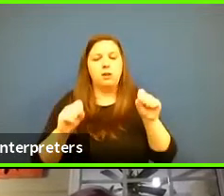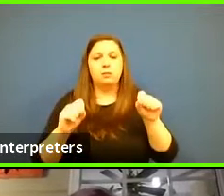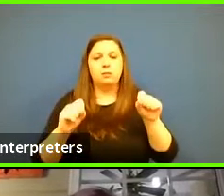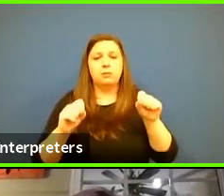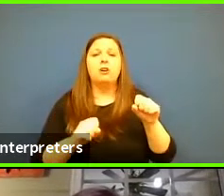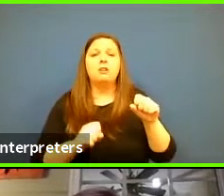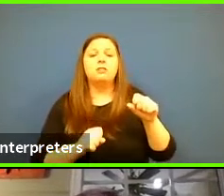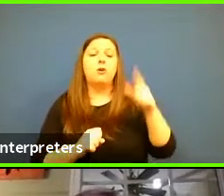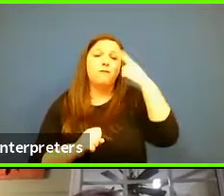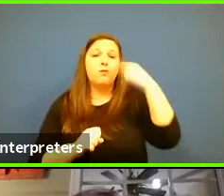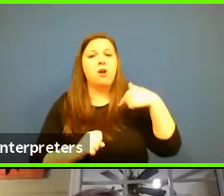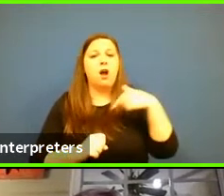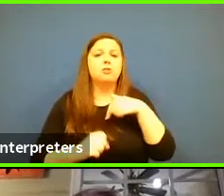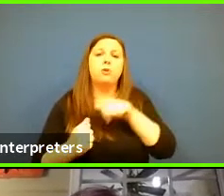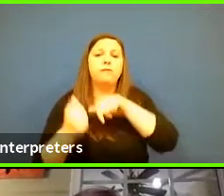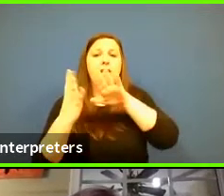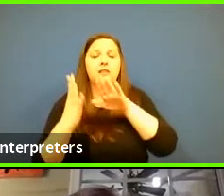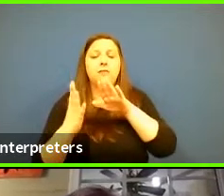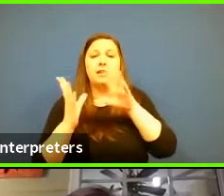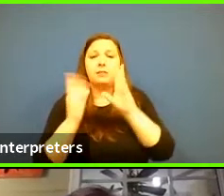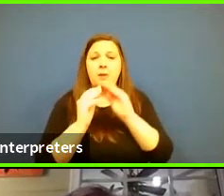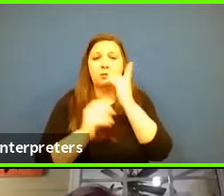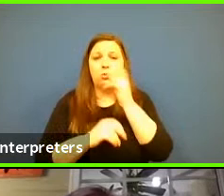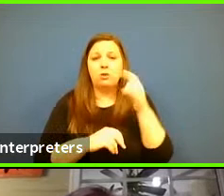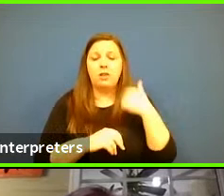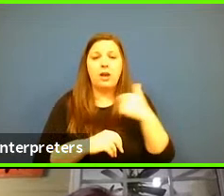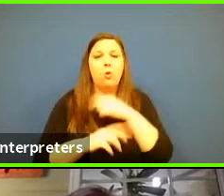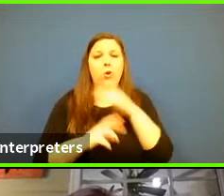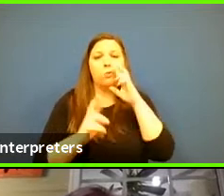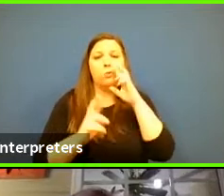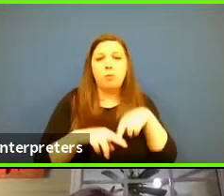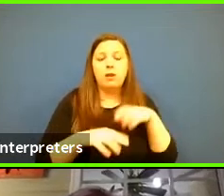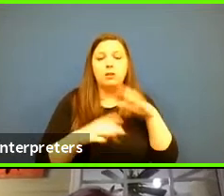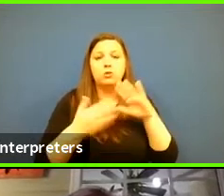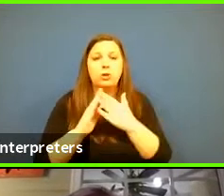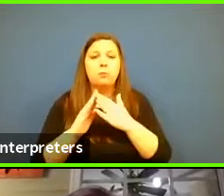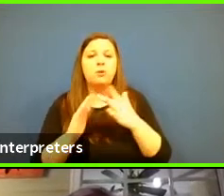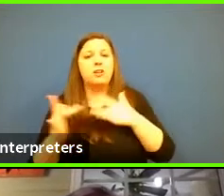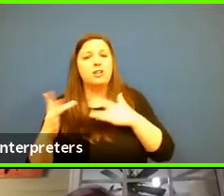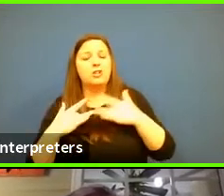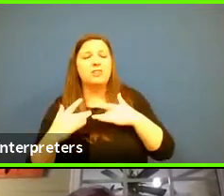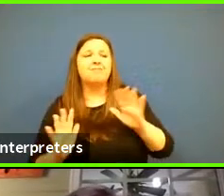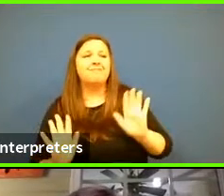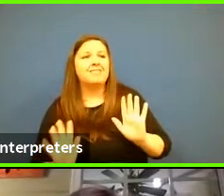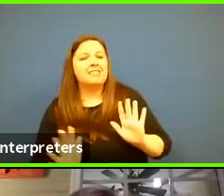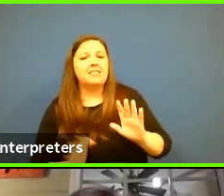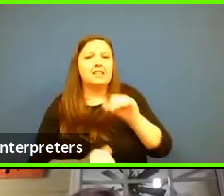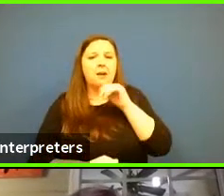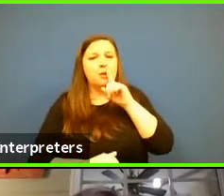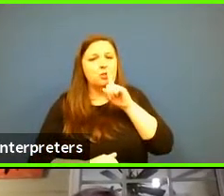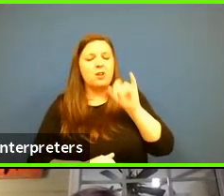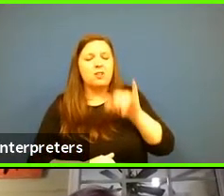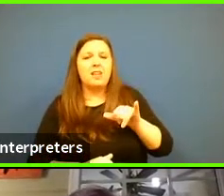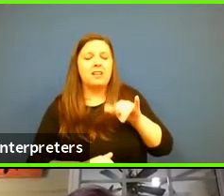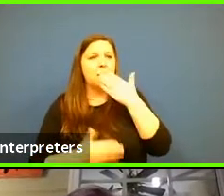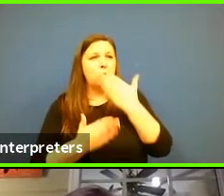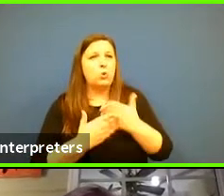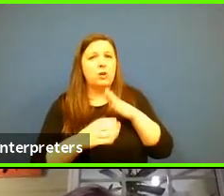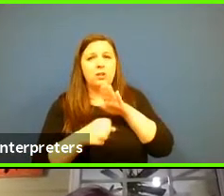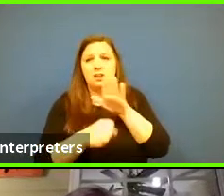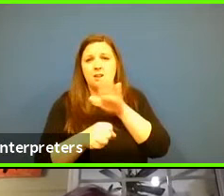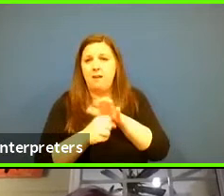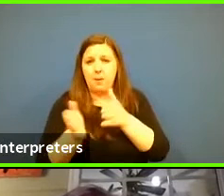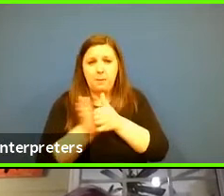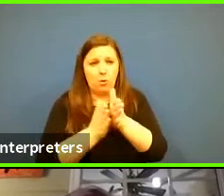we're responding to community concerns, I'm just not sure that that's a good enough motivation to